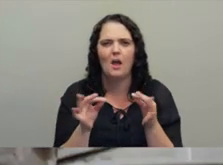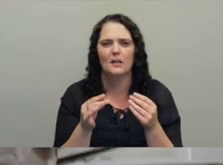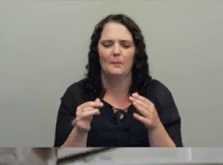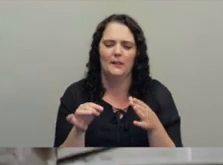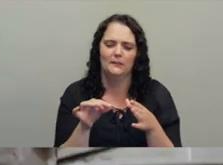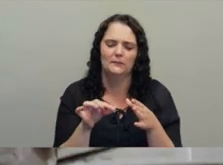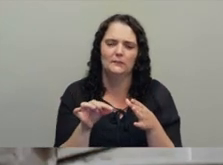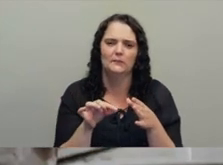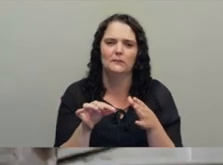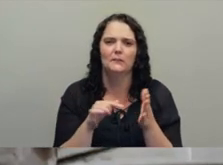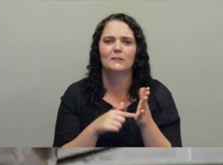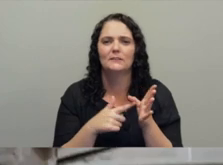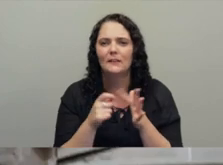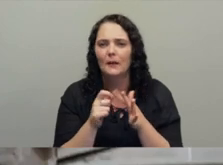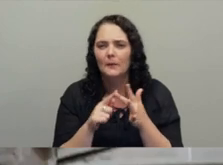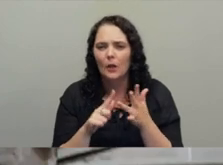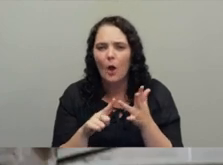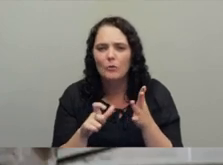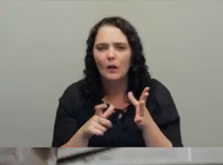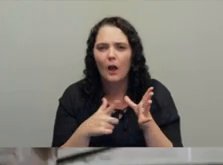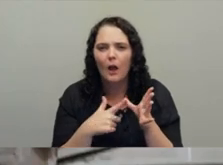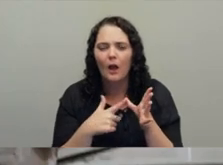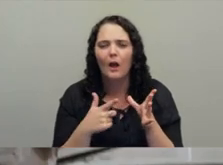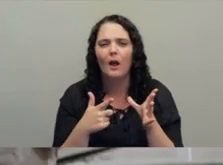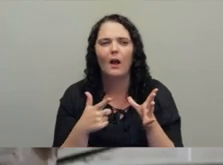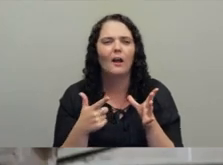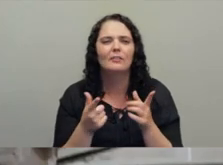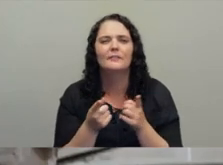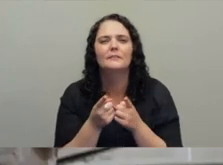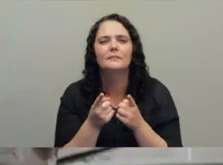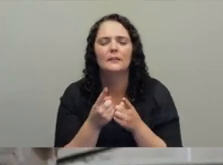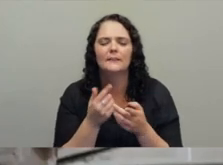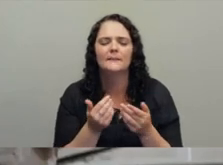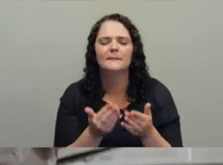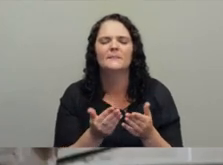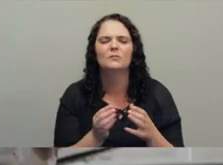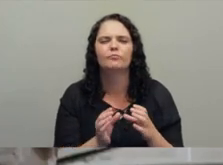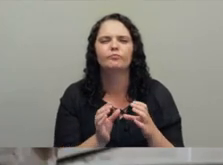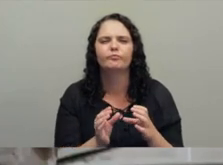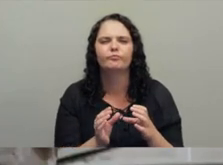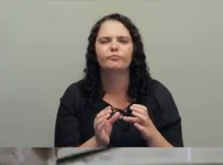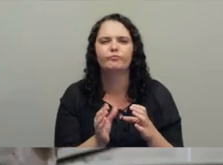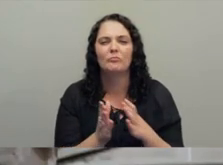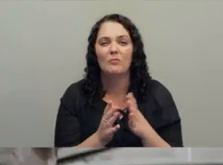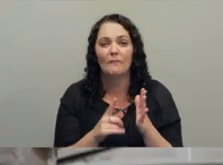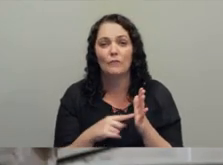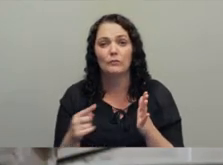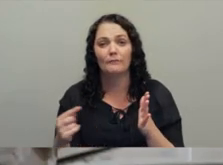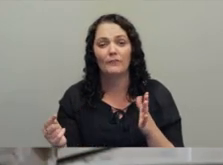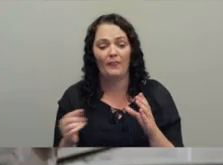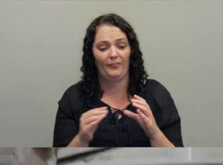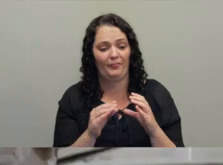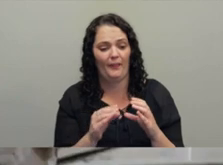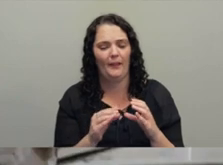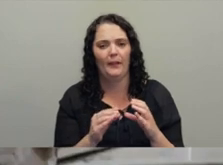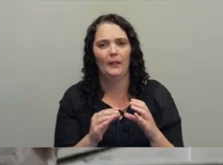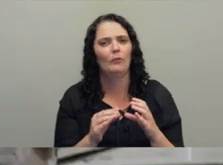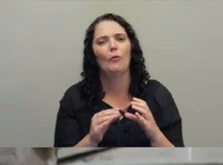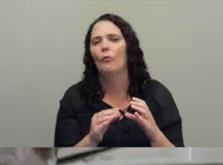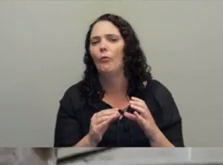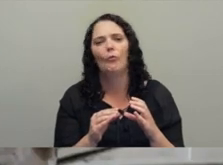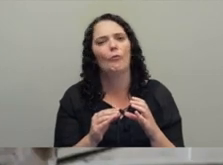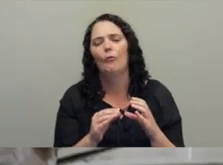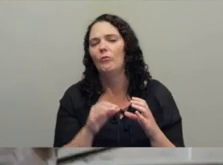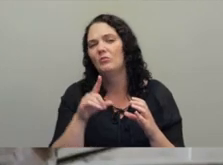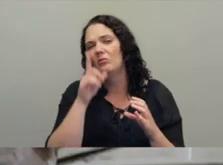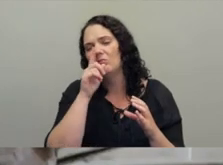of corn flour, a little bit of tapioca flour, anything like that will work to give it a little bit of thickness. It won't last forever. You can actually put